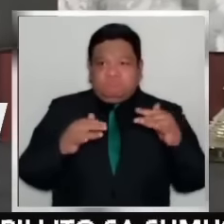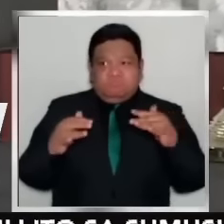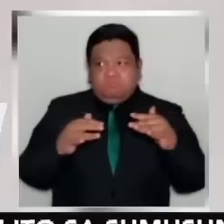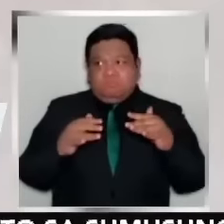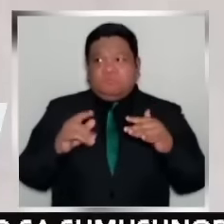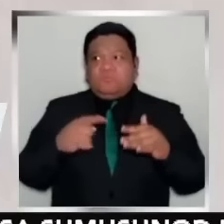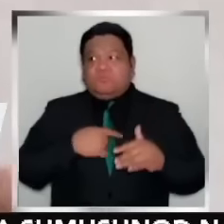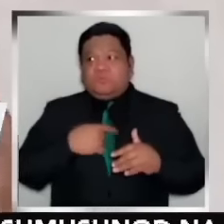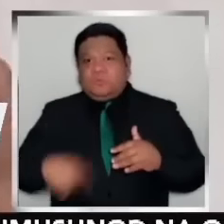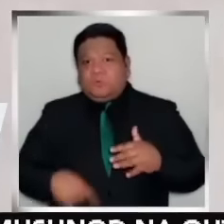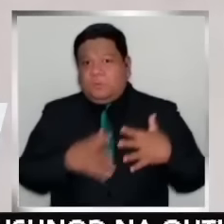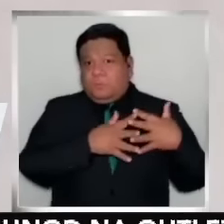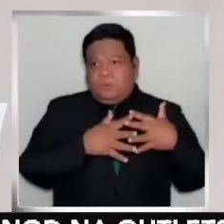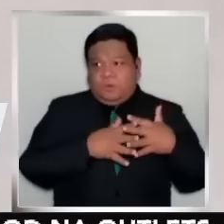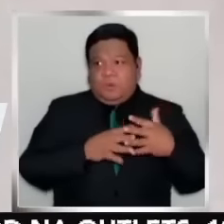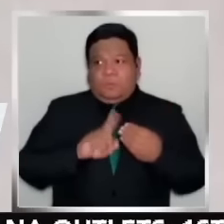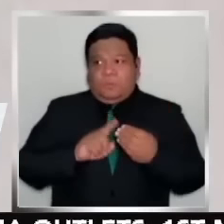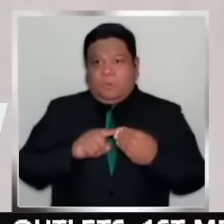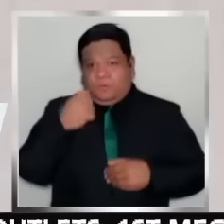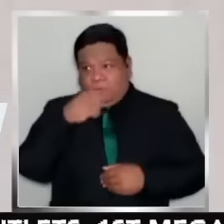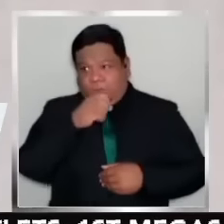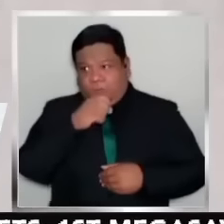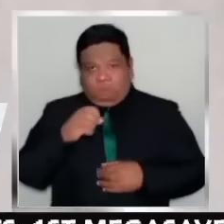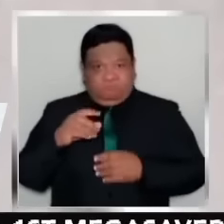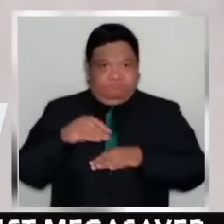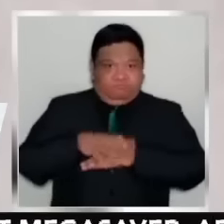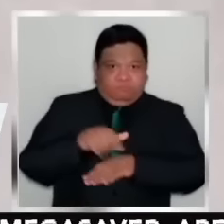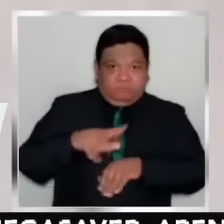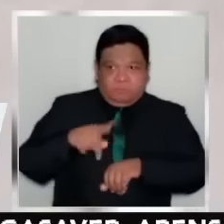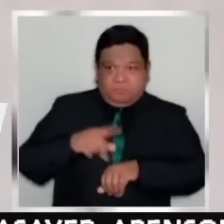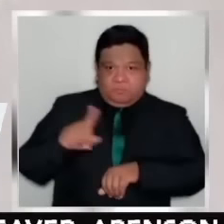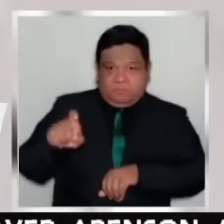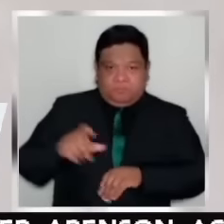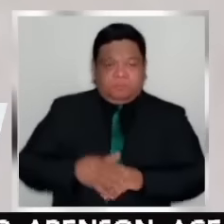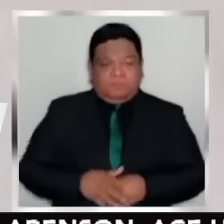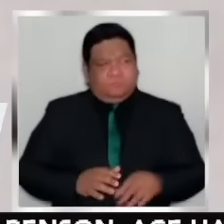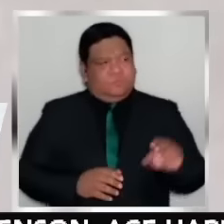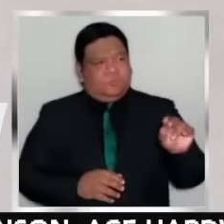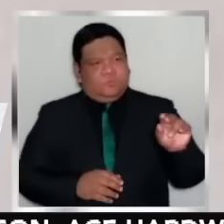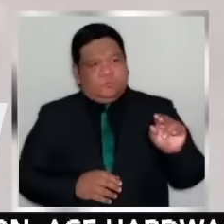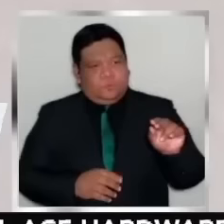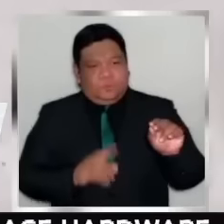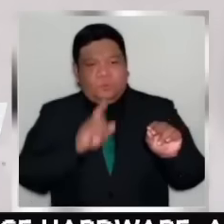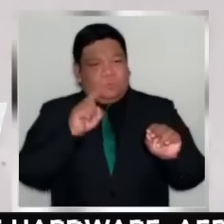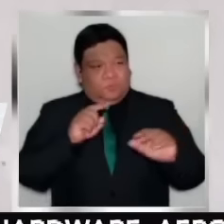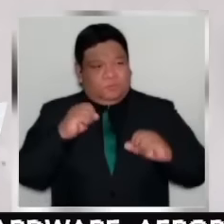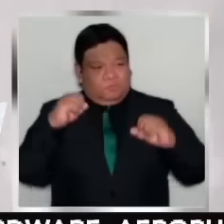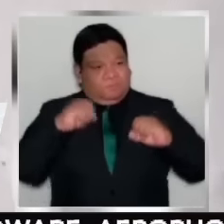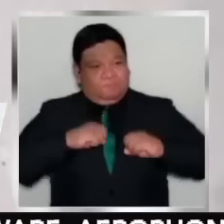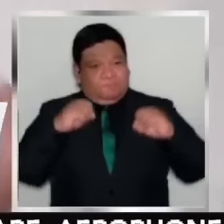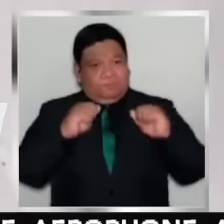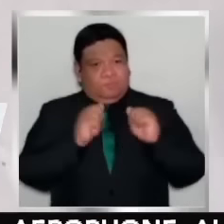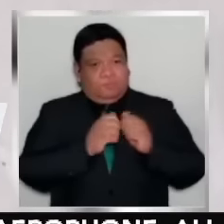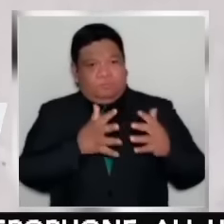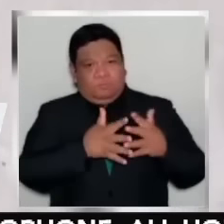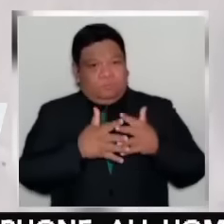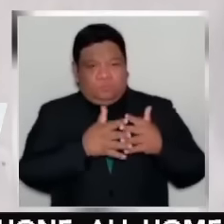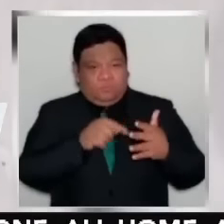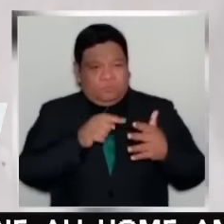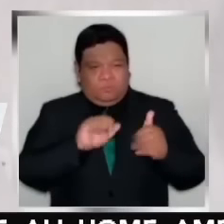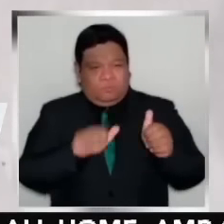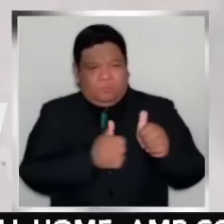No. The original concept behind this cooperation agreement that we have with the U.S. was really because